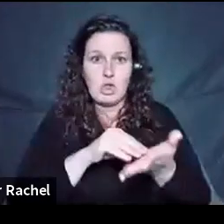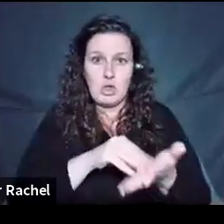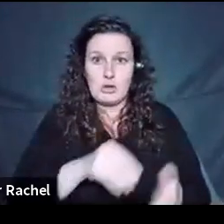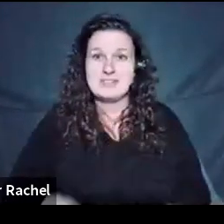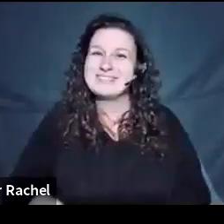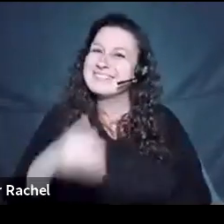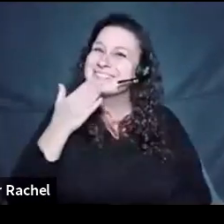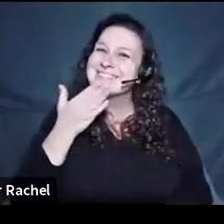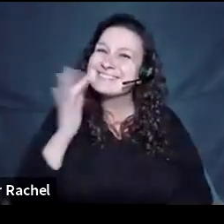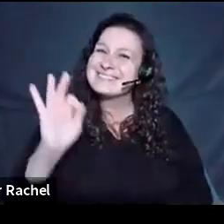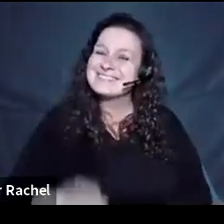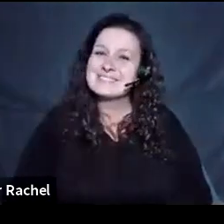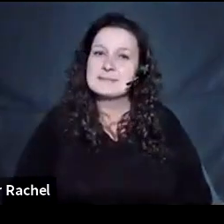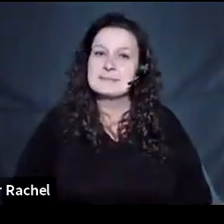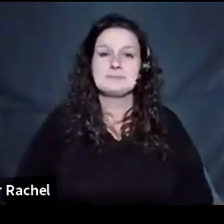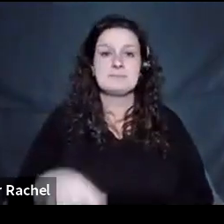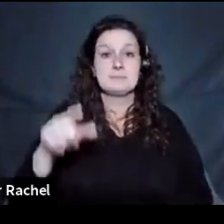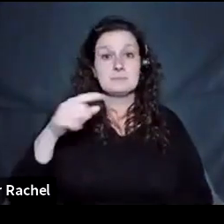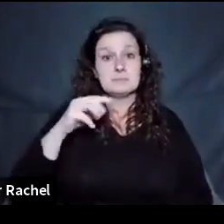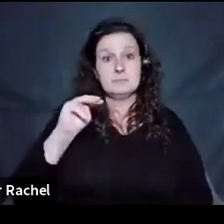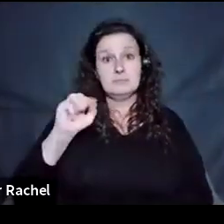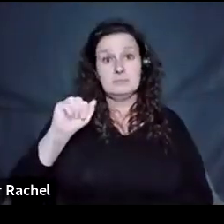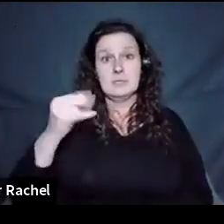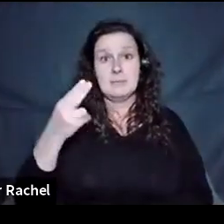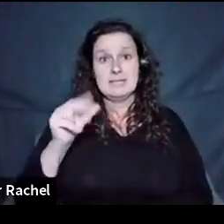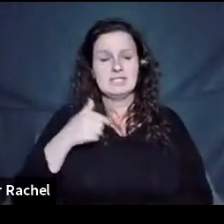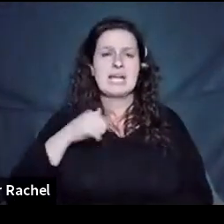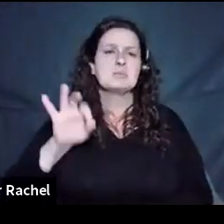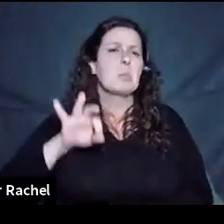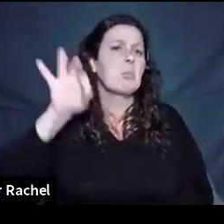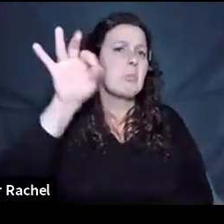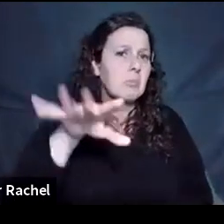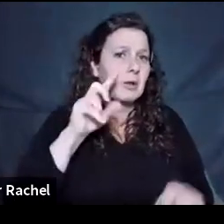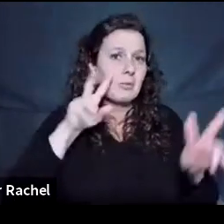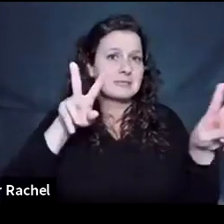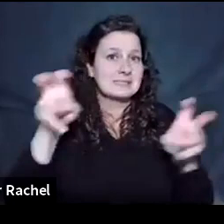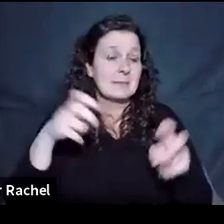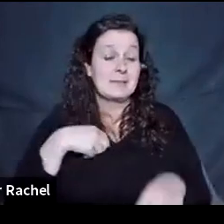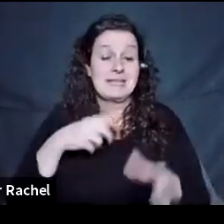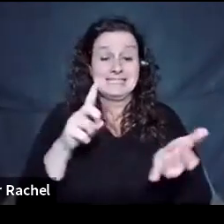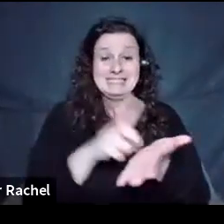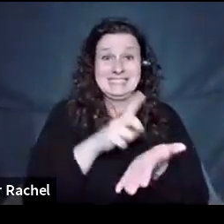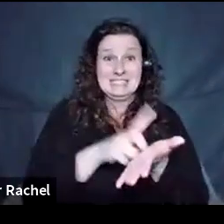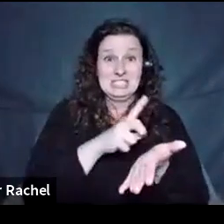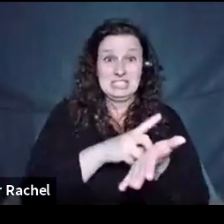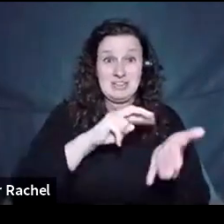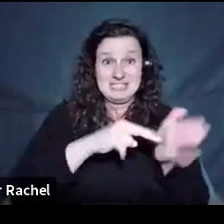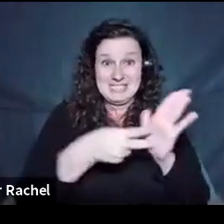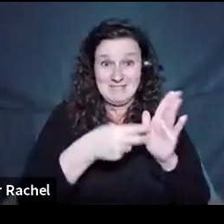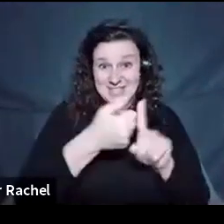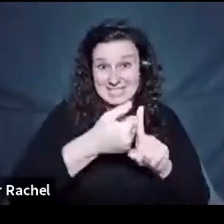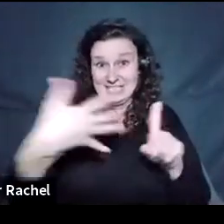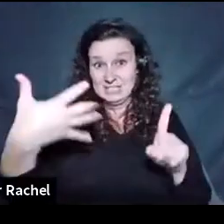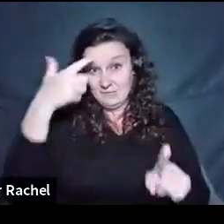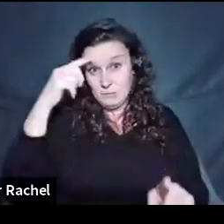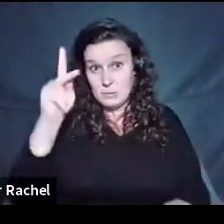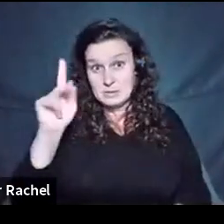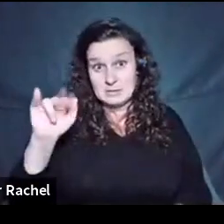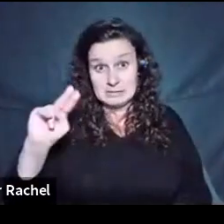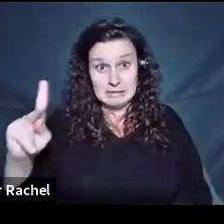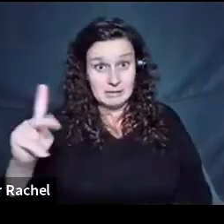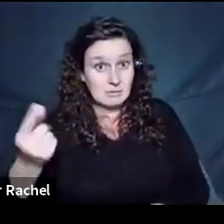Thanks. Yep. Just to chime in on this topic, the dictionary definition of kink actually